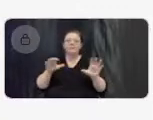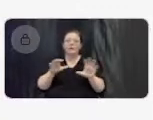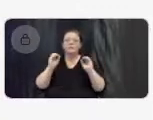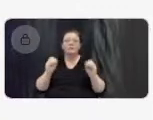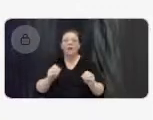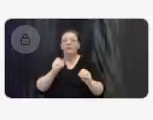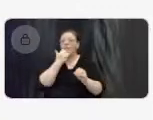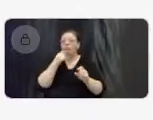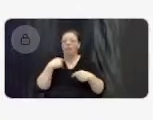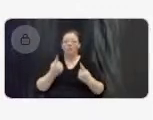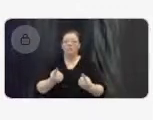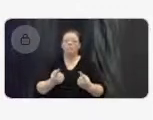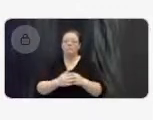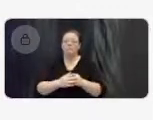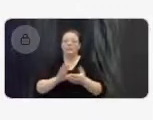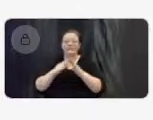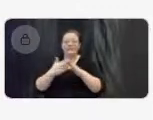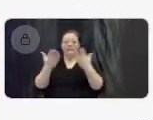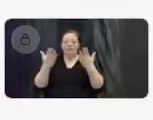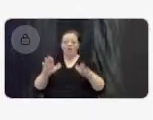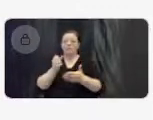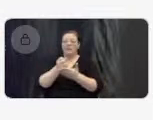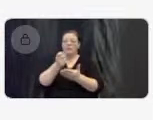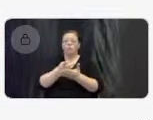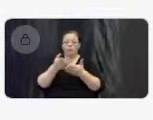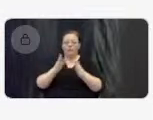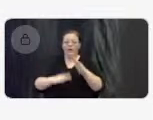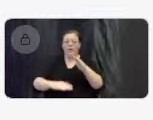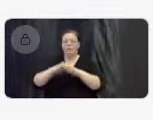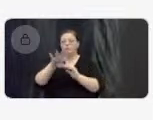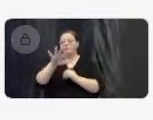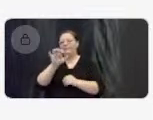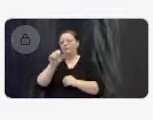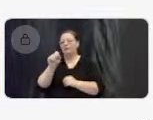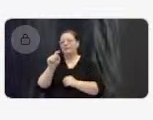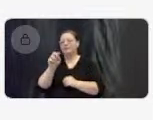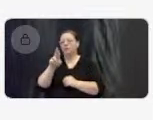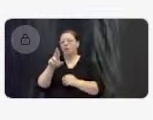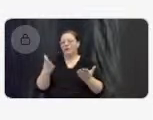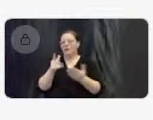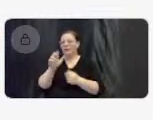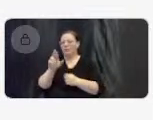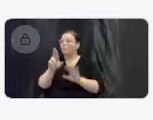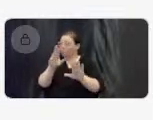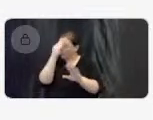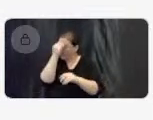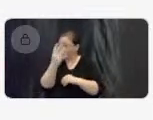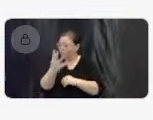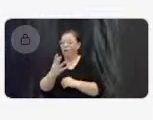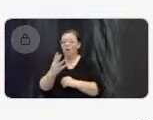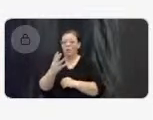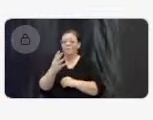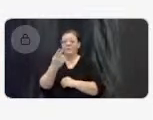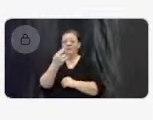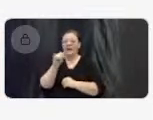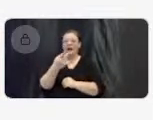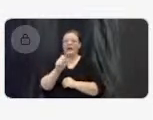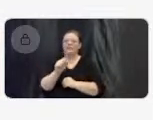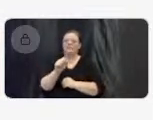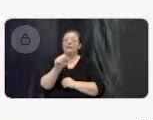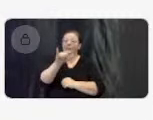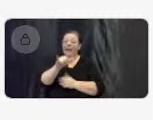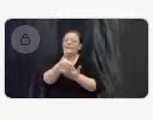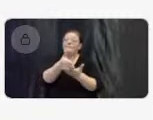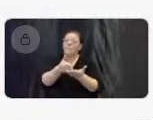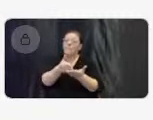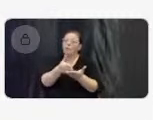wrong. The city has already approved allowing up to 500 STRs in Little Rock, which, by the way, the Heights is part